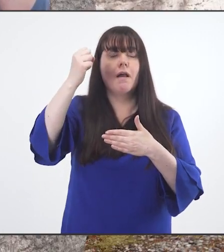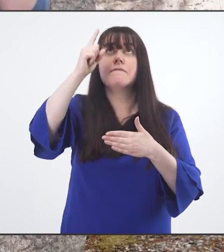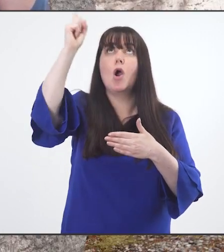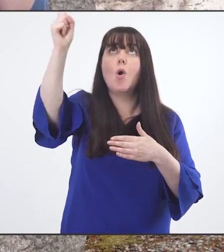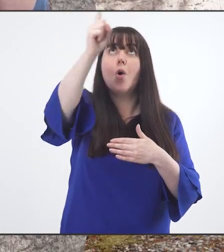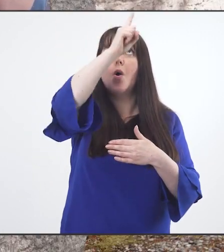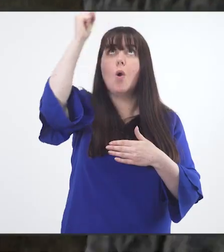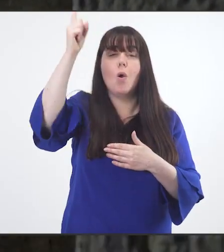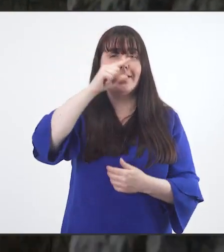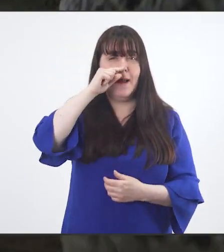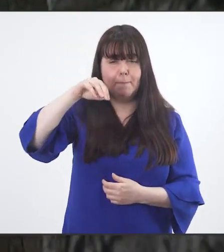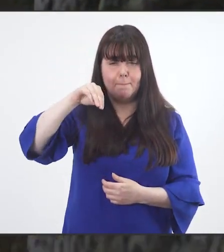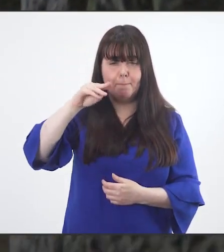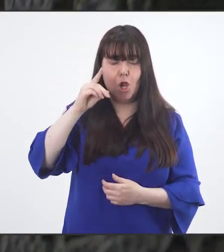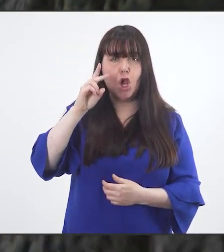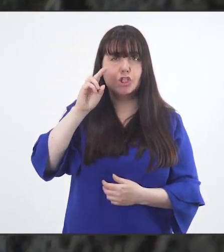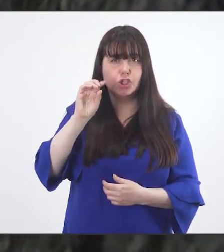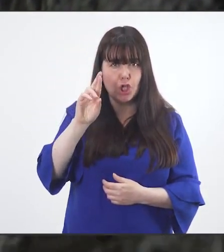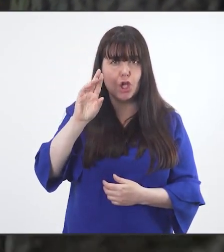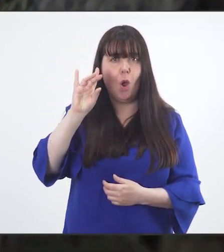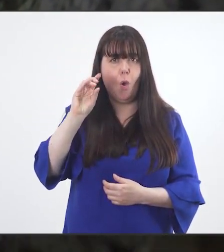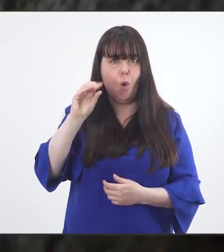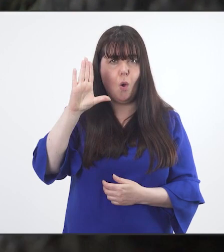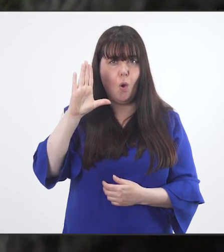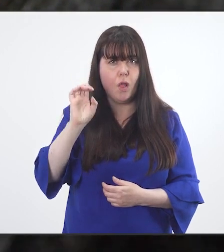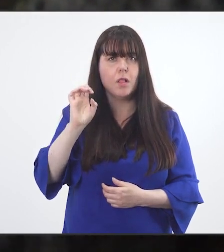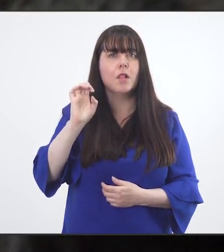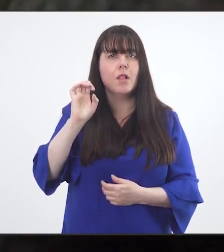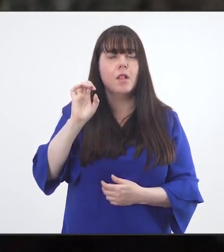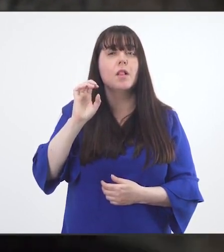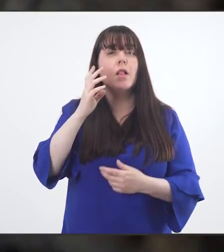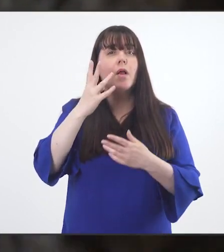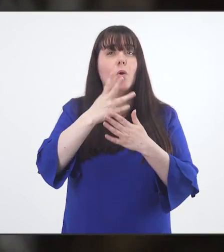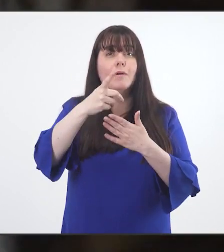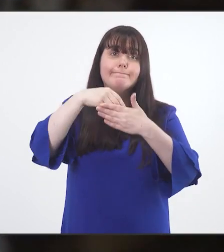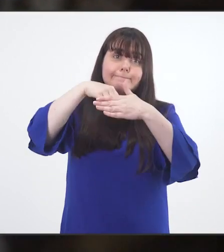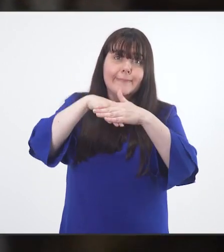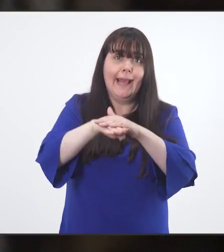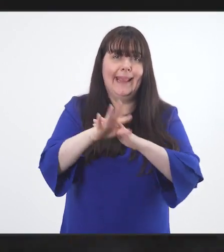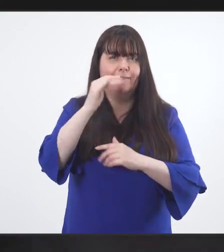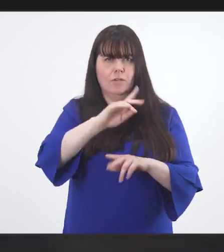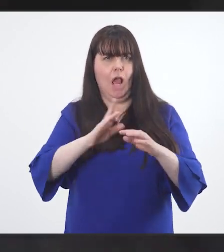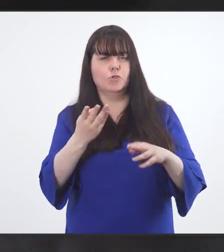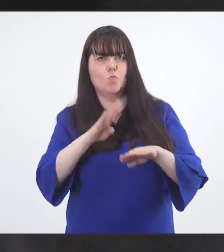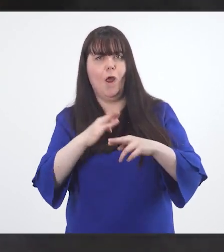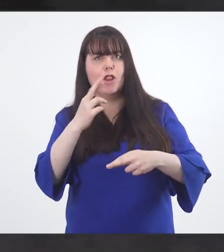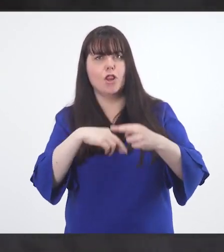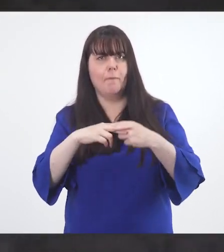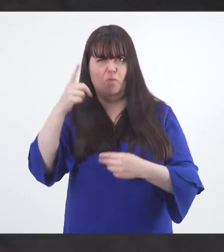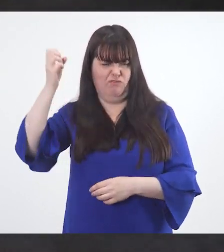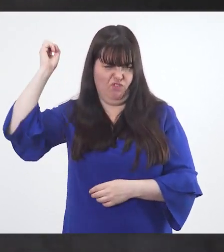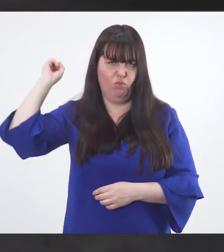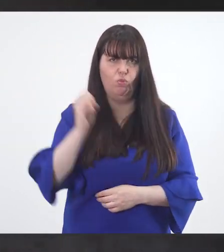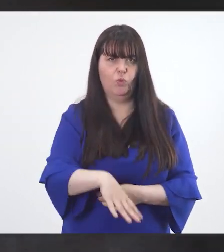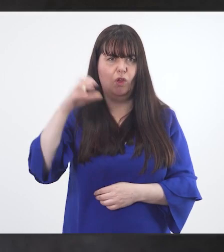south door, a murder hole is inserted. And this is basically a hole in the ceiling above the door where you enter, so that if you're not welcome,